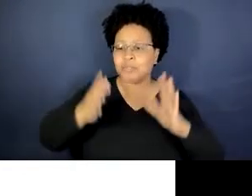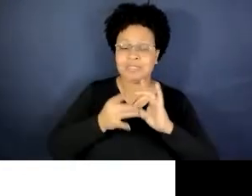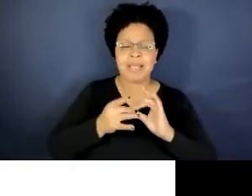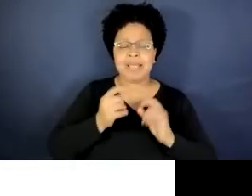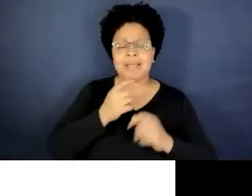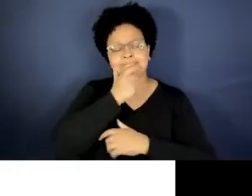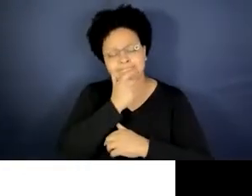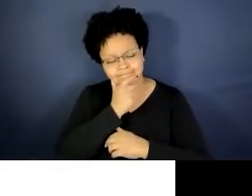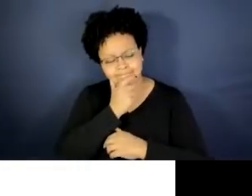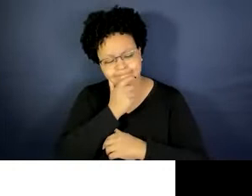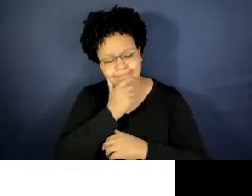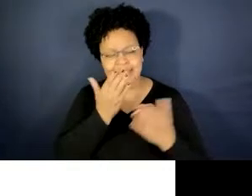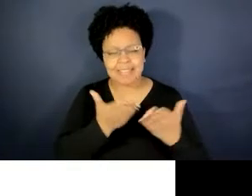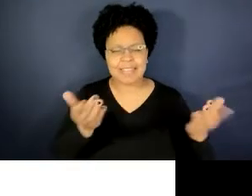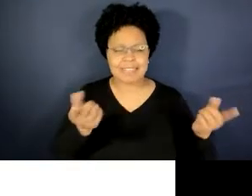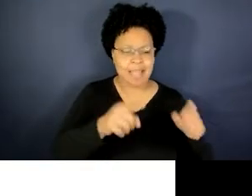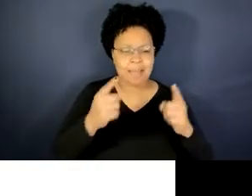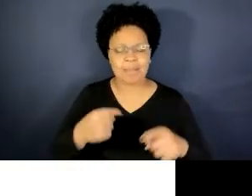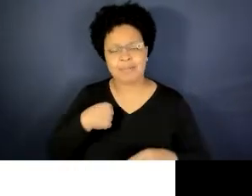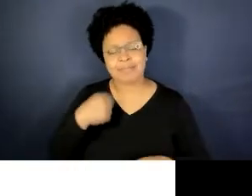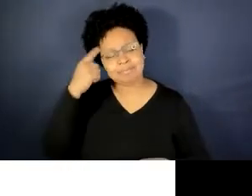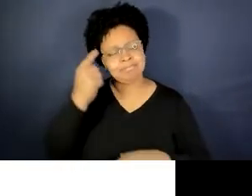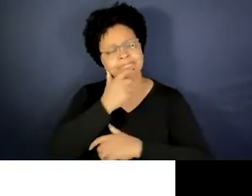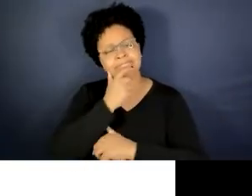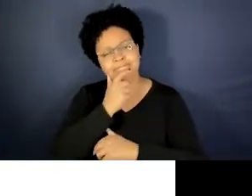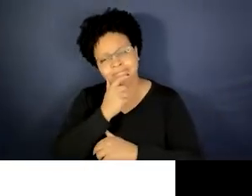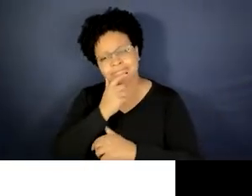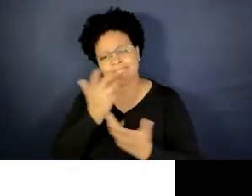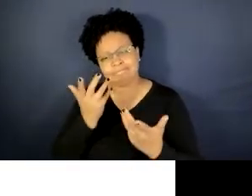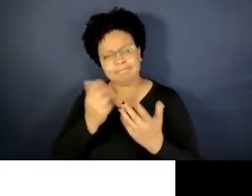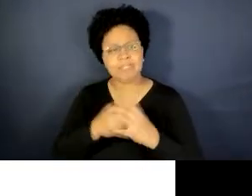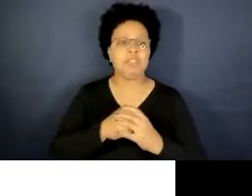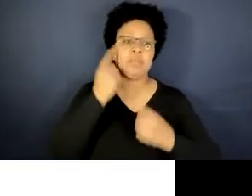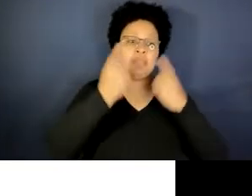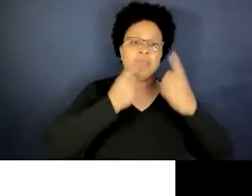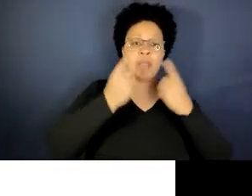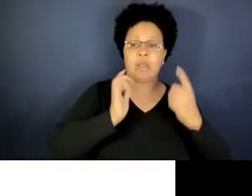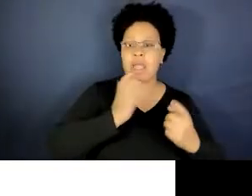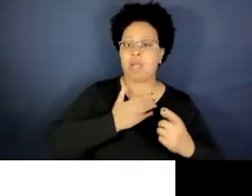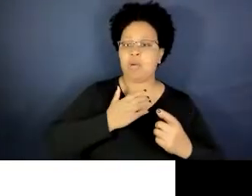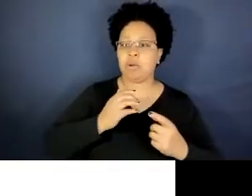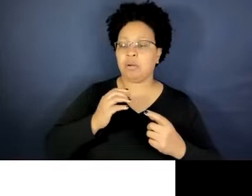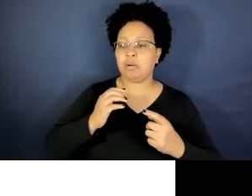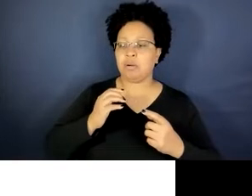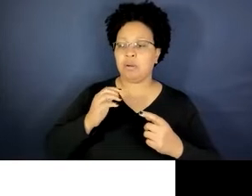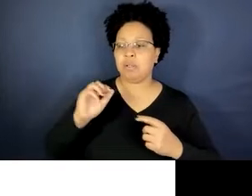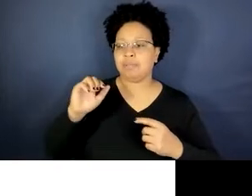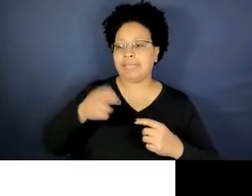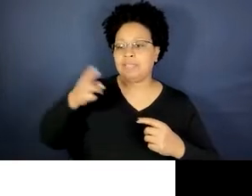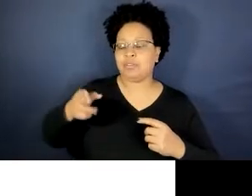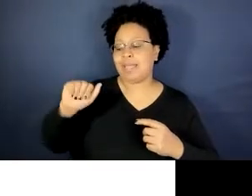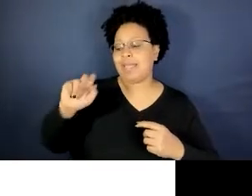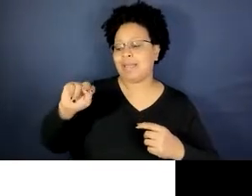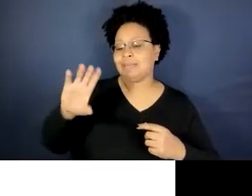well, what do you think our ancestors went through? Dr. Holt talked to you about that. The trauma they went through, I call it the body